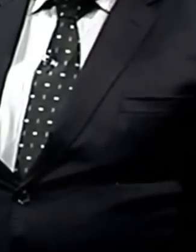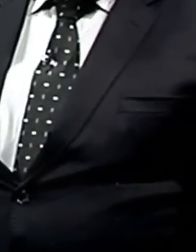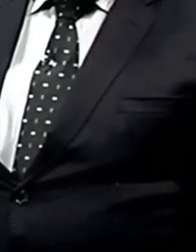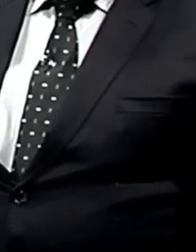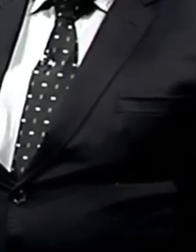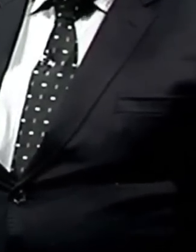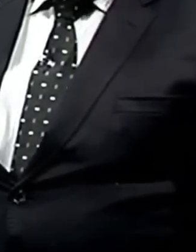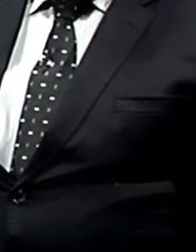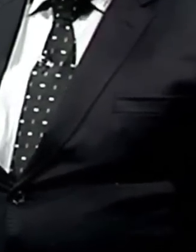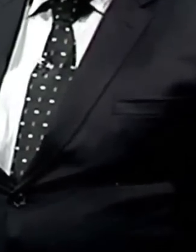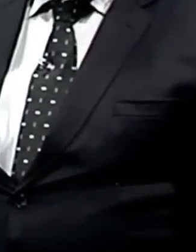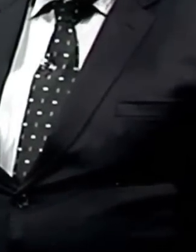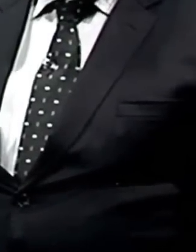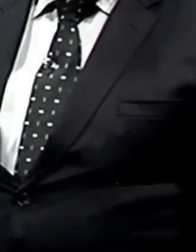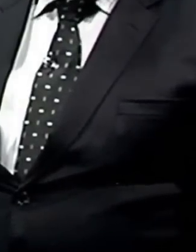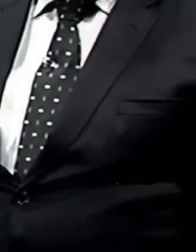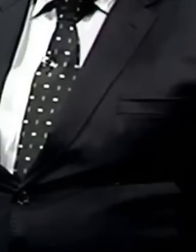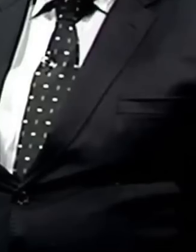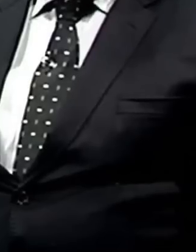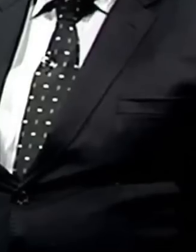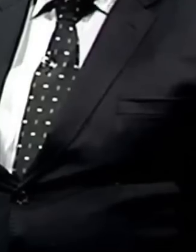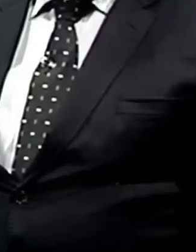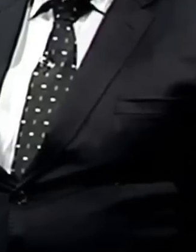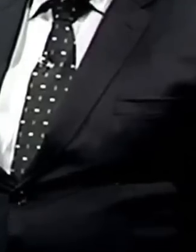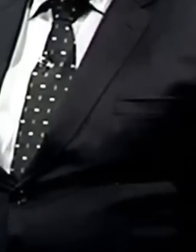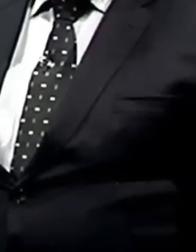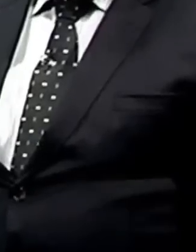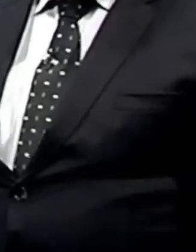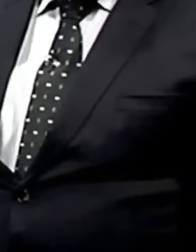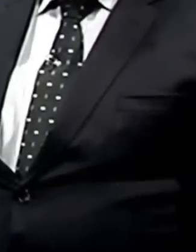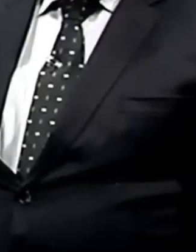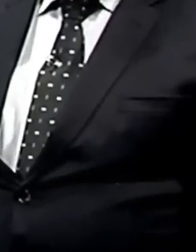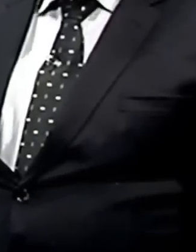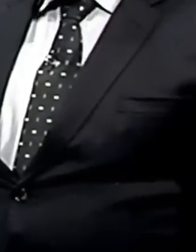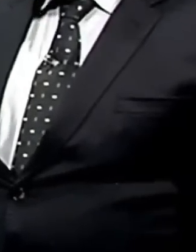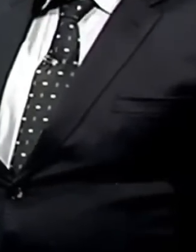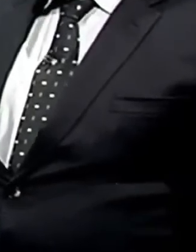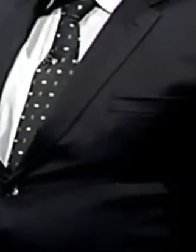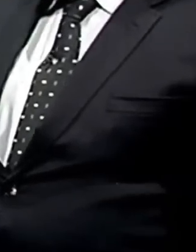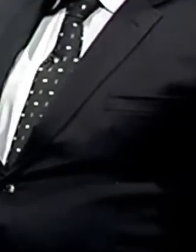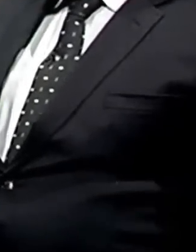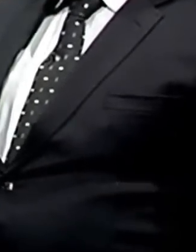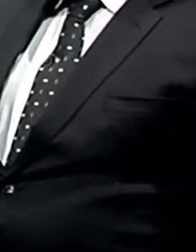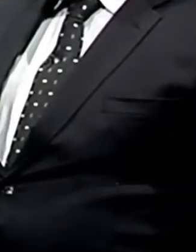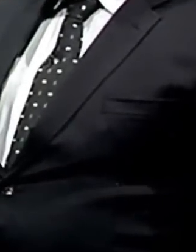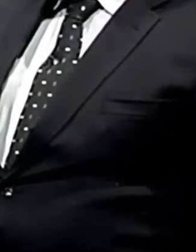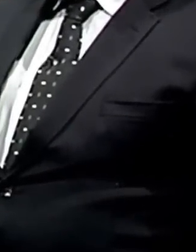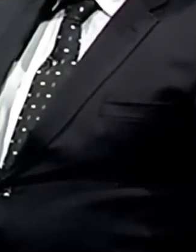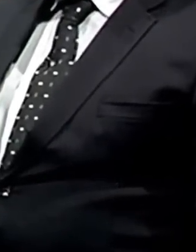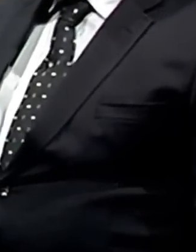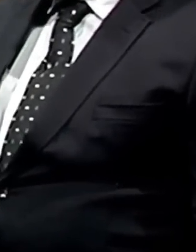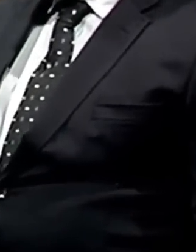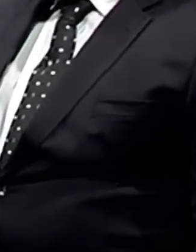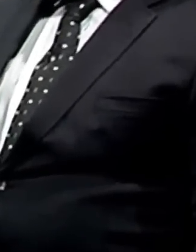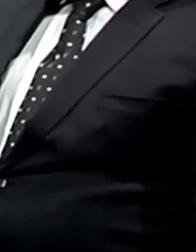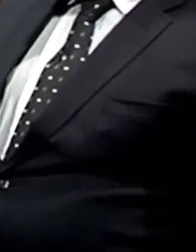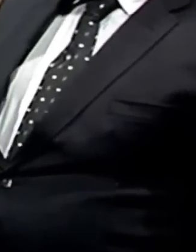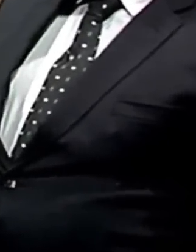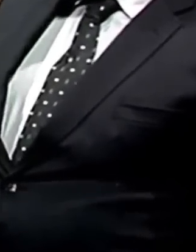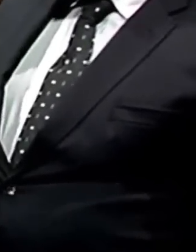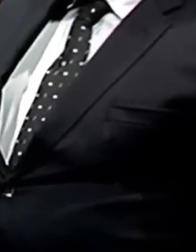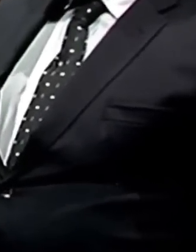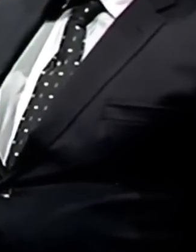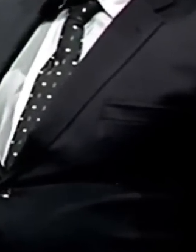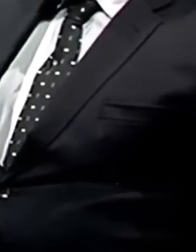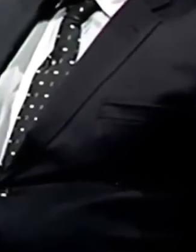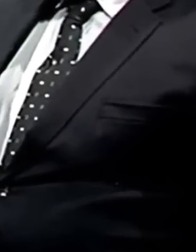ka Grafreinet a re shebile ka re province ka pale bophirima teng ka le province na ka ba bophirima le yona e bele maemo a tleng a phodile fela go tla bela